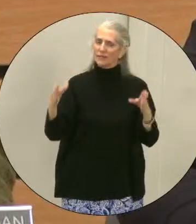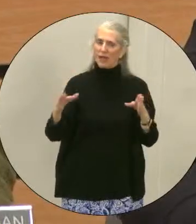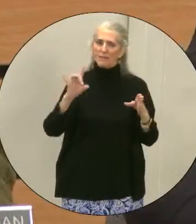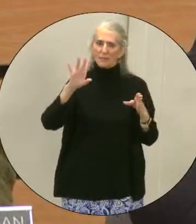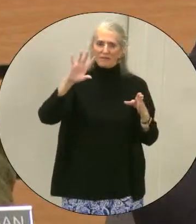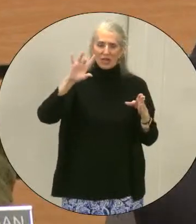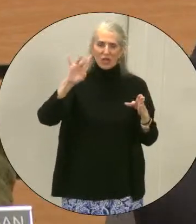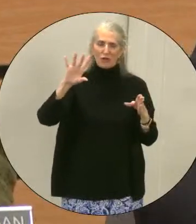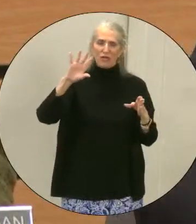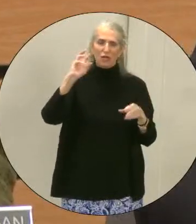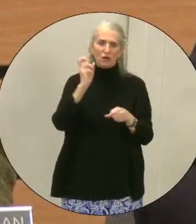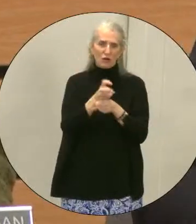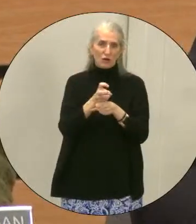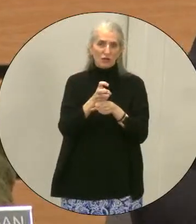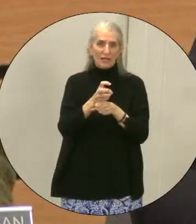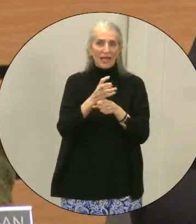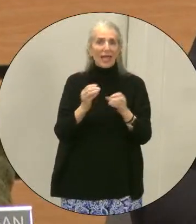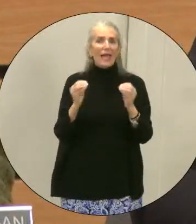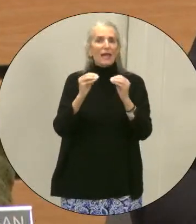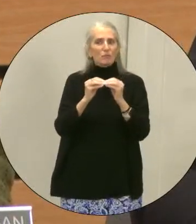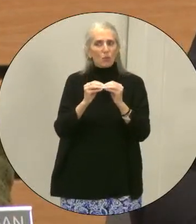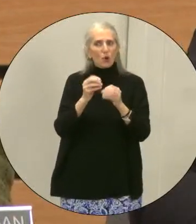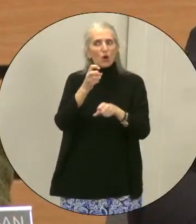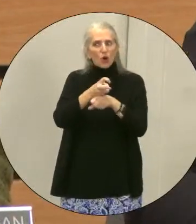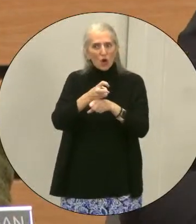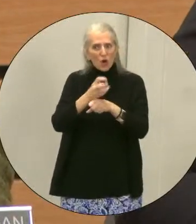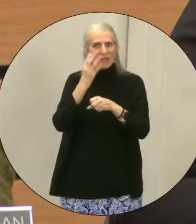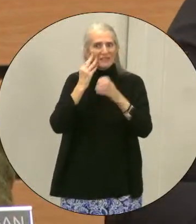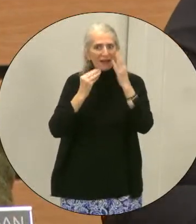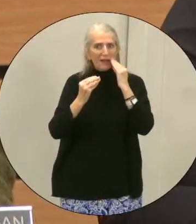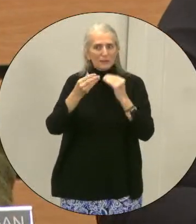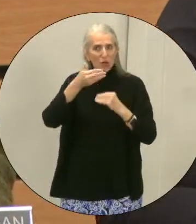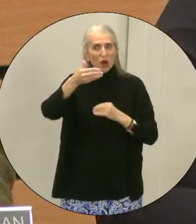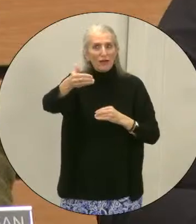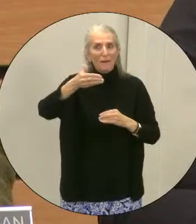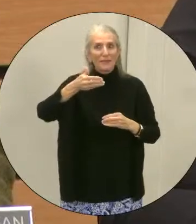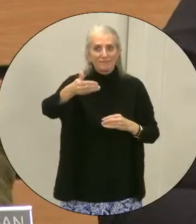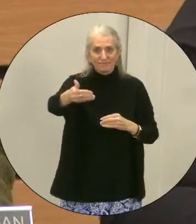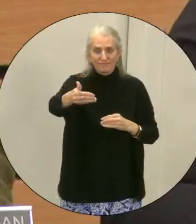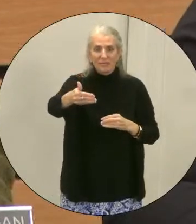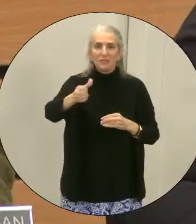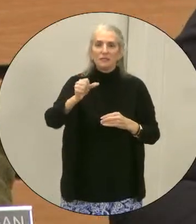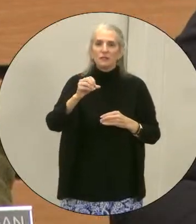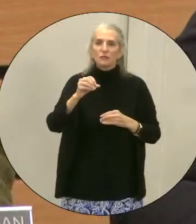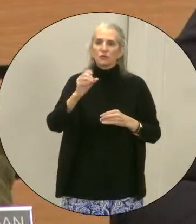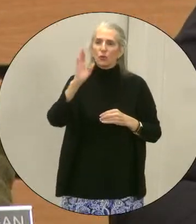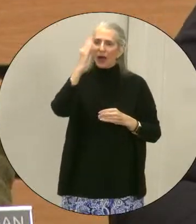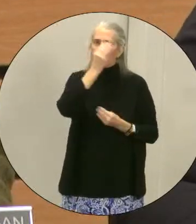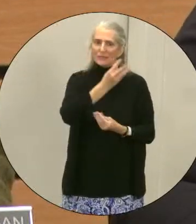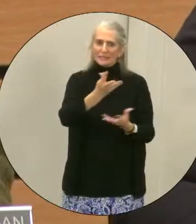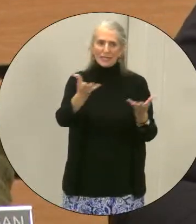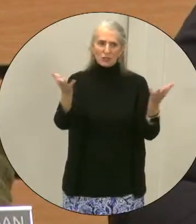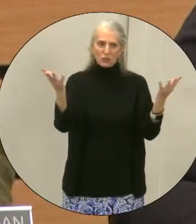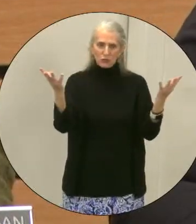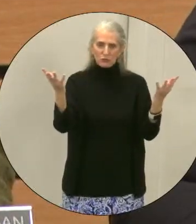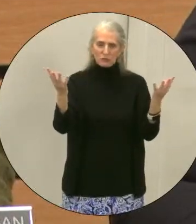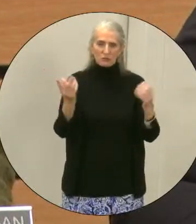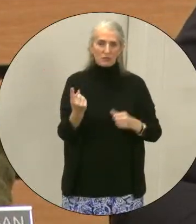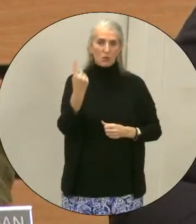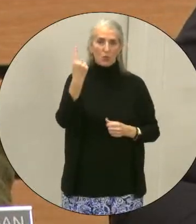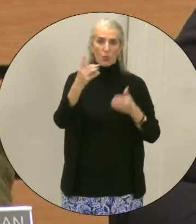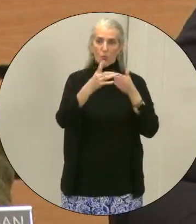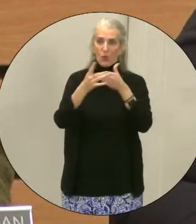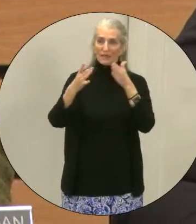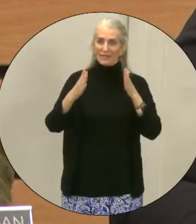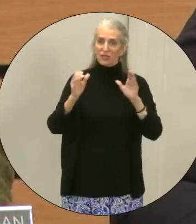hard, and more hard times are coming, folks. So I would say to you that there's one leader that